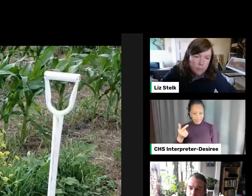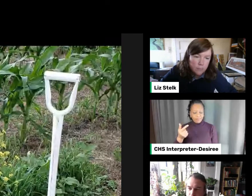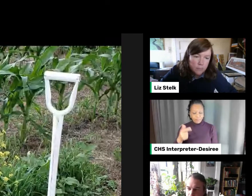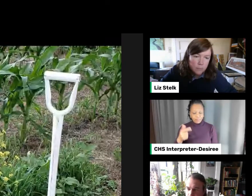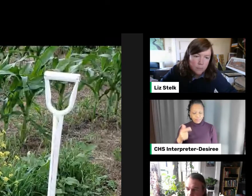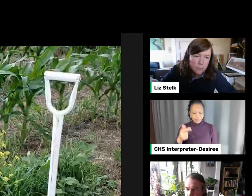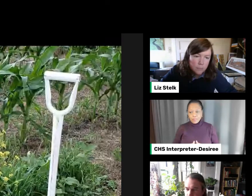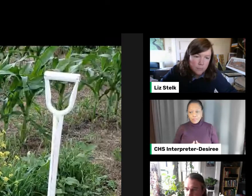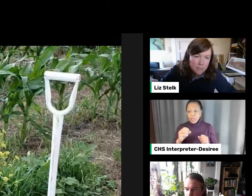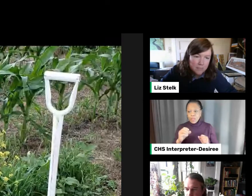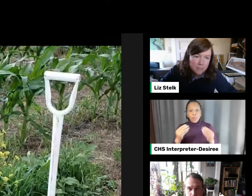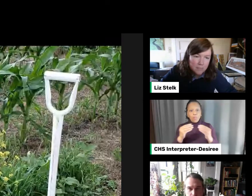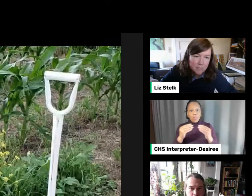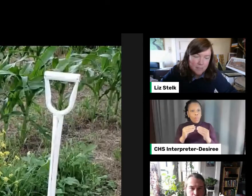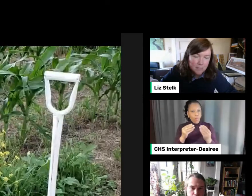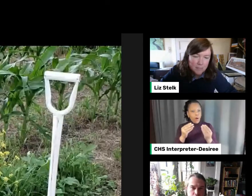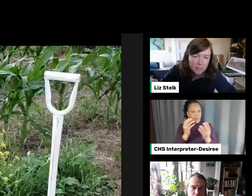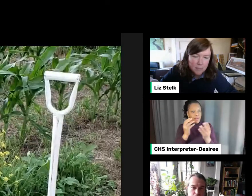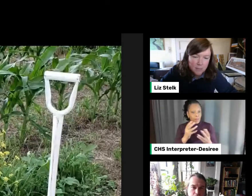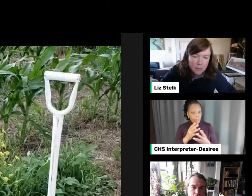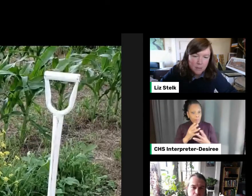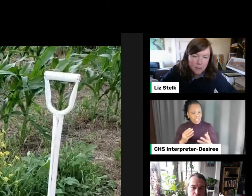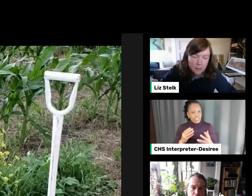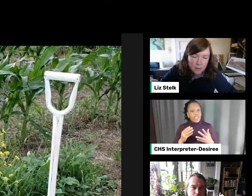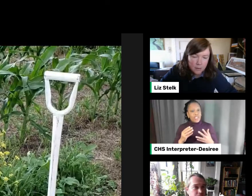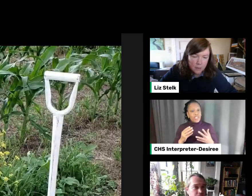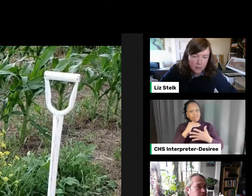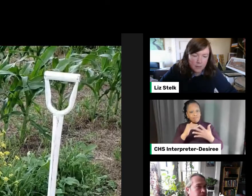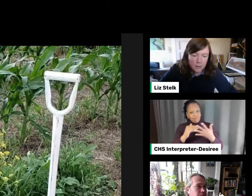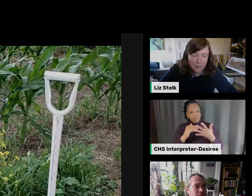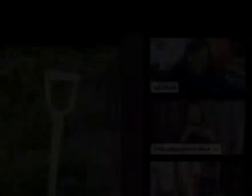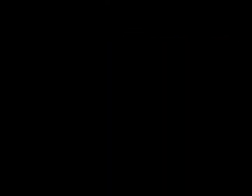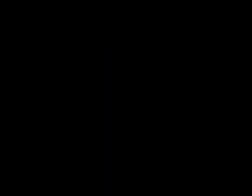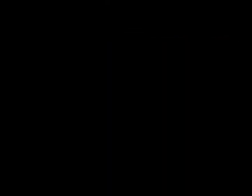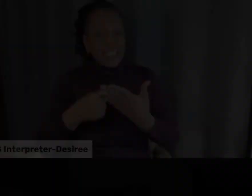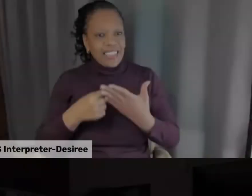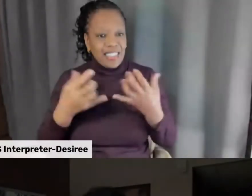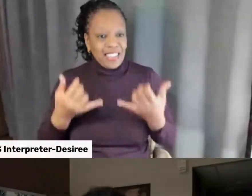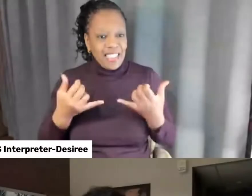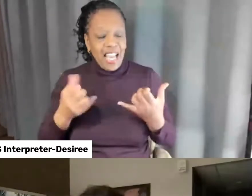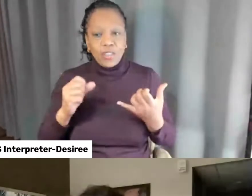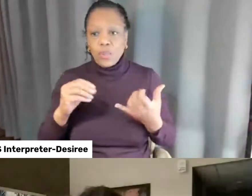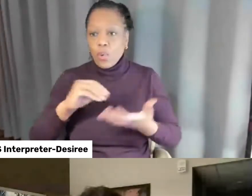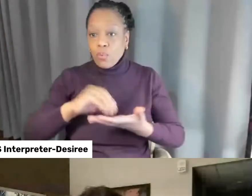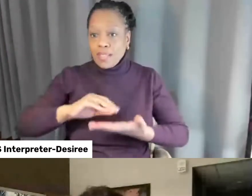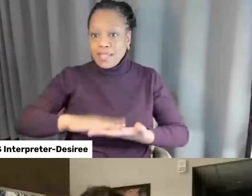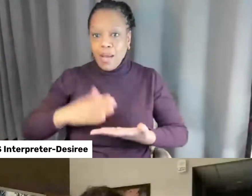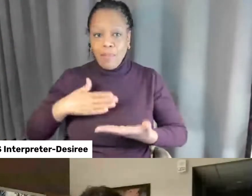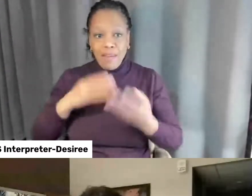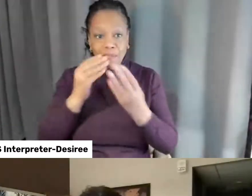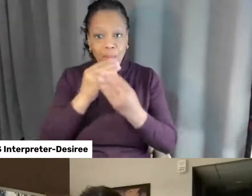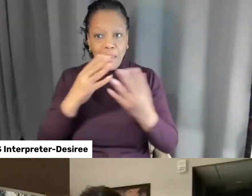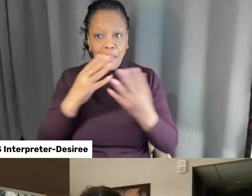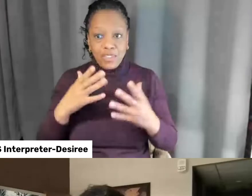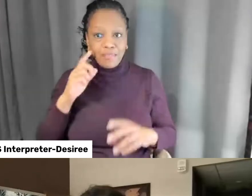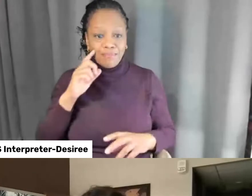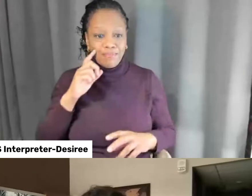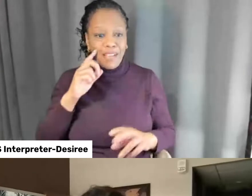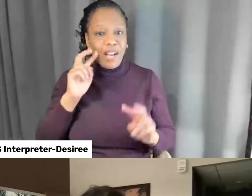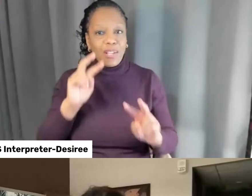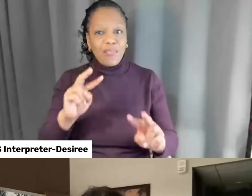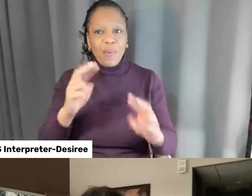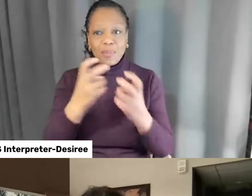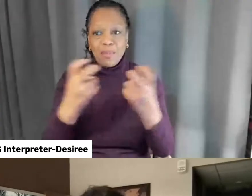get through today, so you can take me down and looking forward to the panel discussion in a bit.